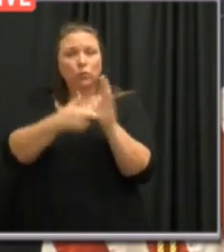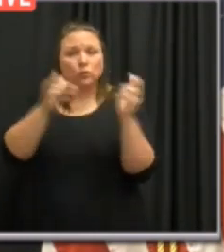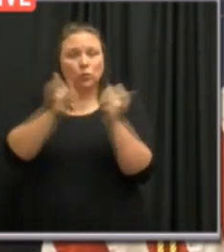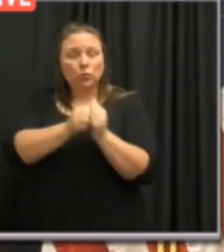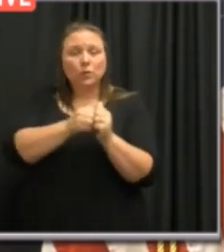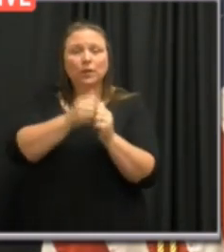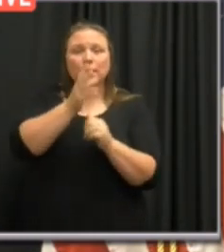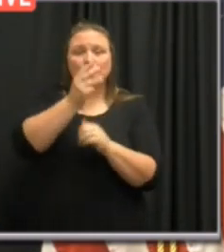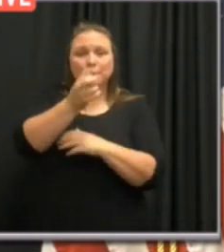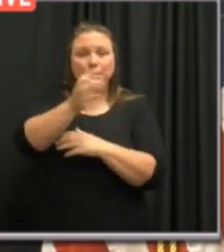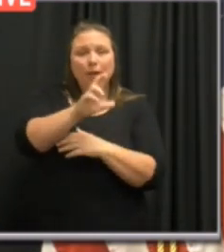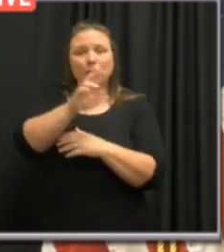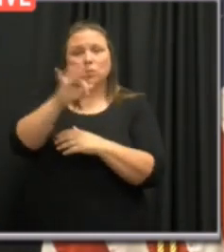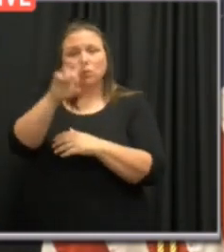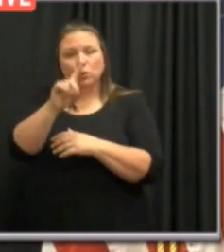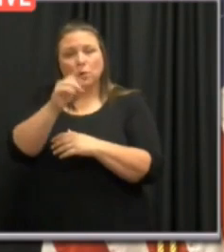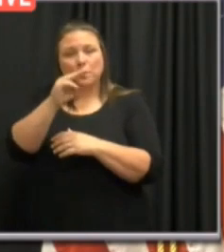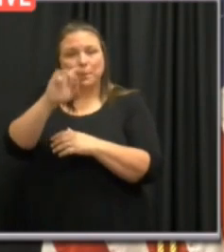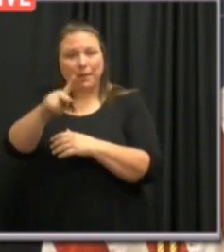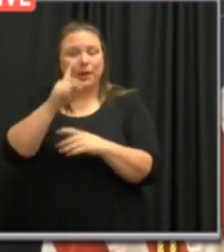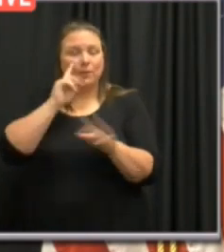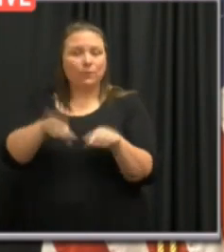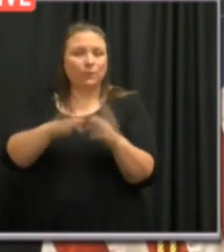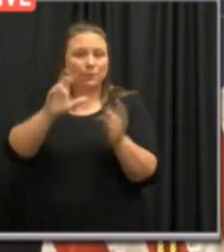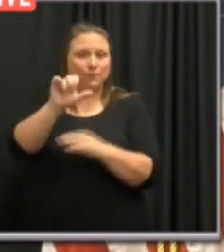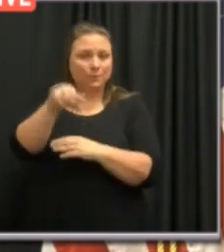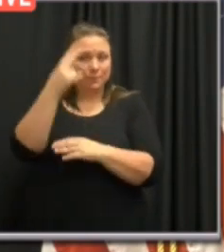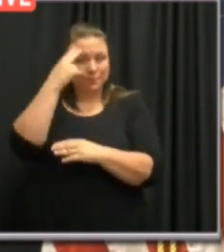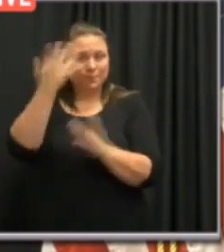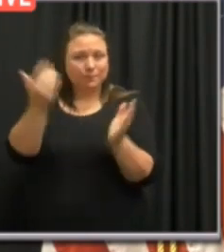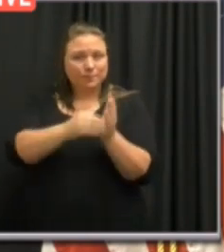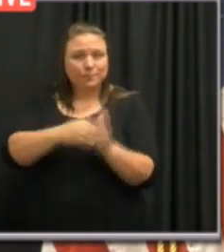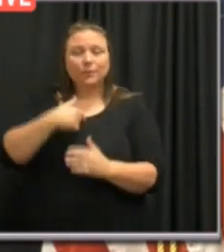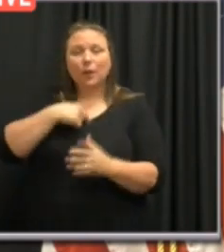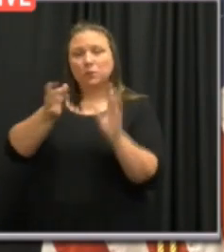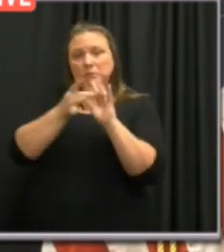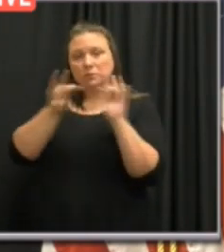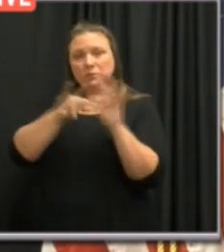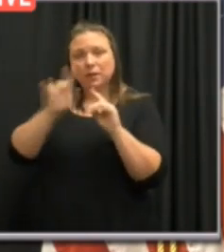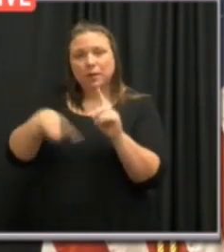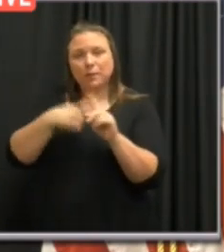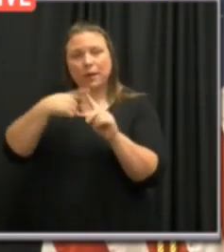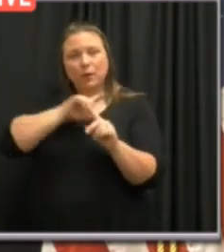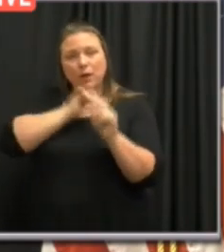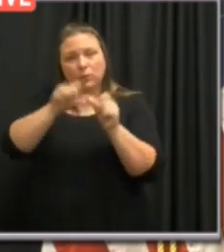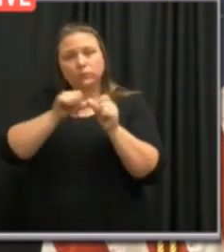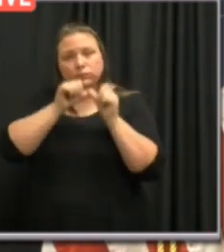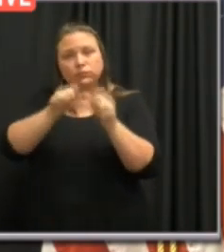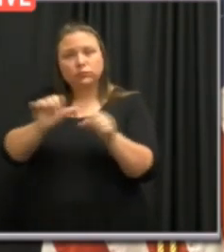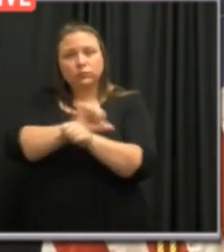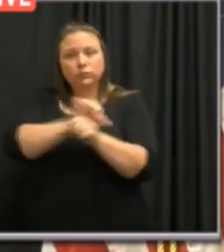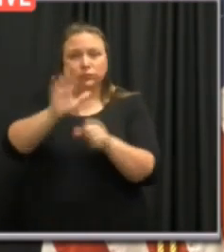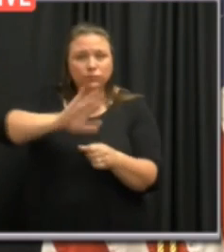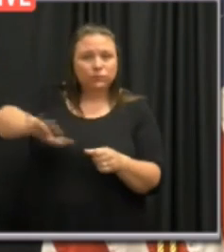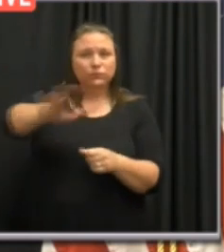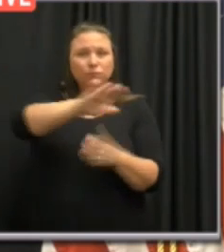roadmap to reopening Nashville. I want to say a few things about our ongoing work in the community.